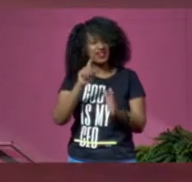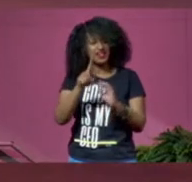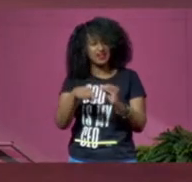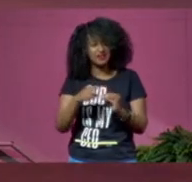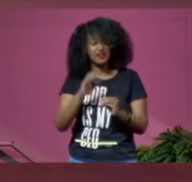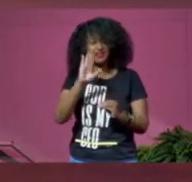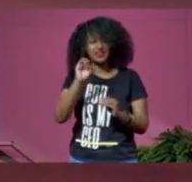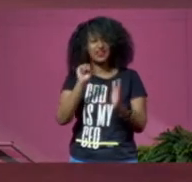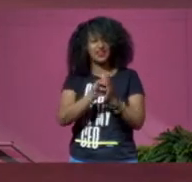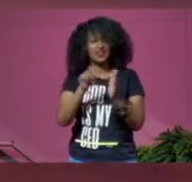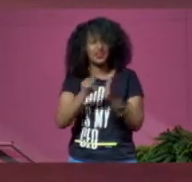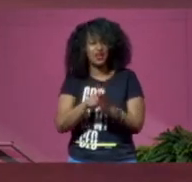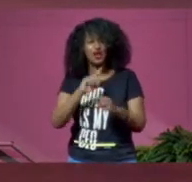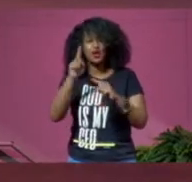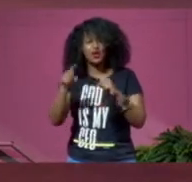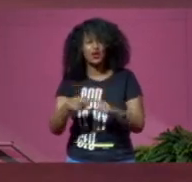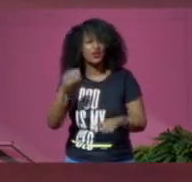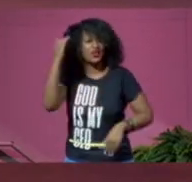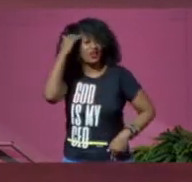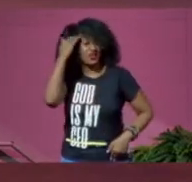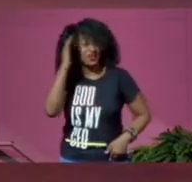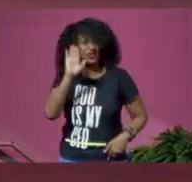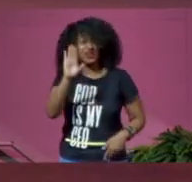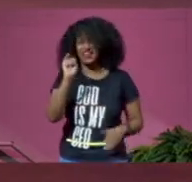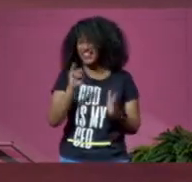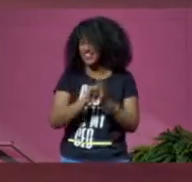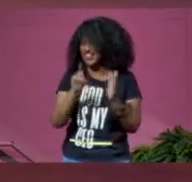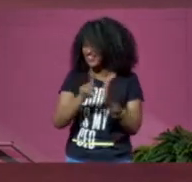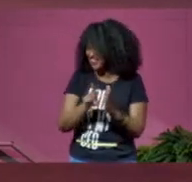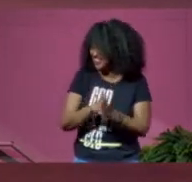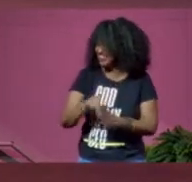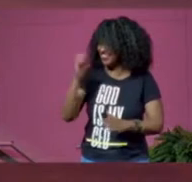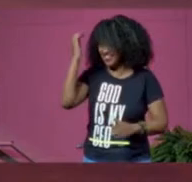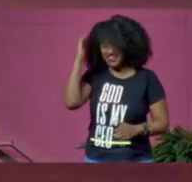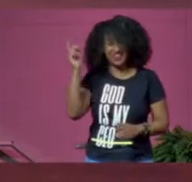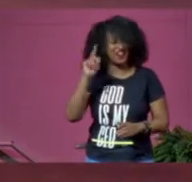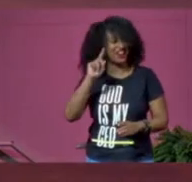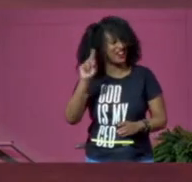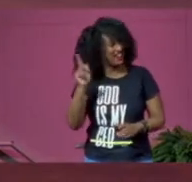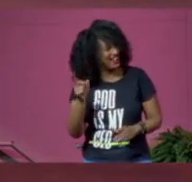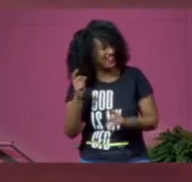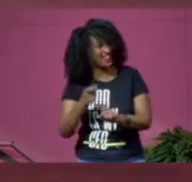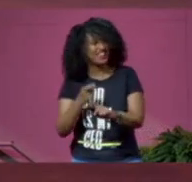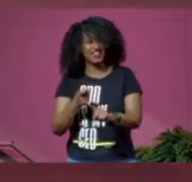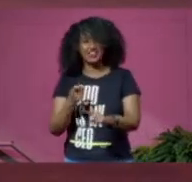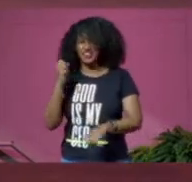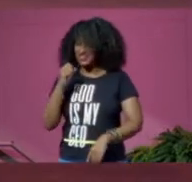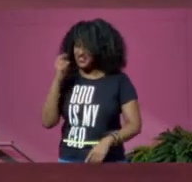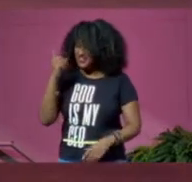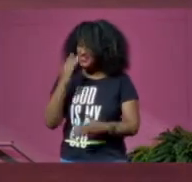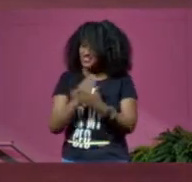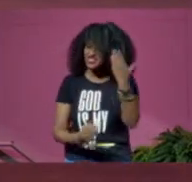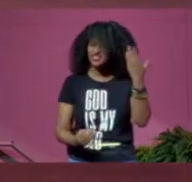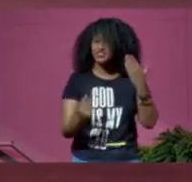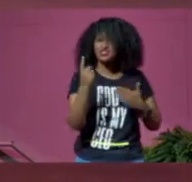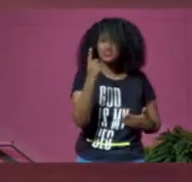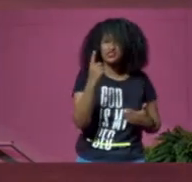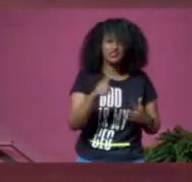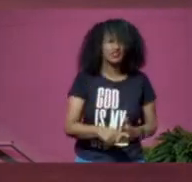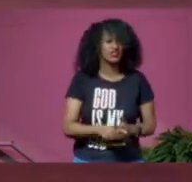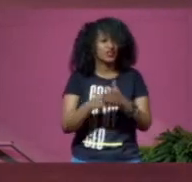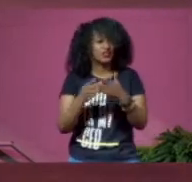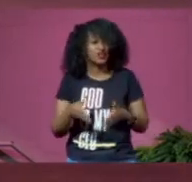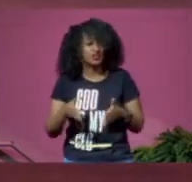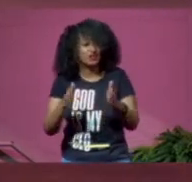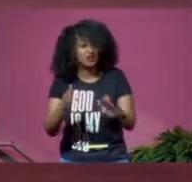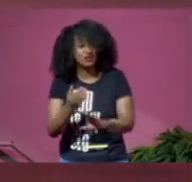this. When you know who you are and when you know where you came from, watch this. You realize that there was someone who paved a way for you. Come